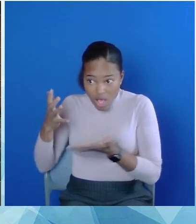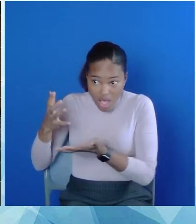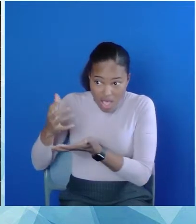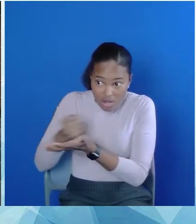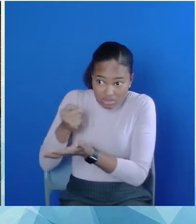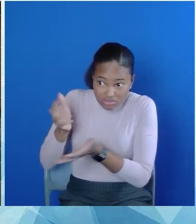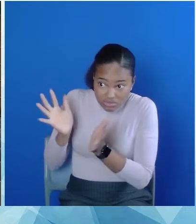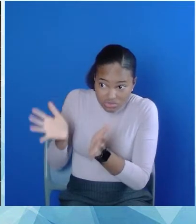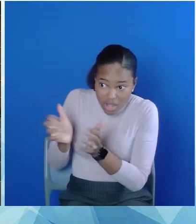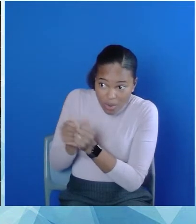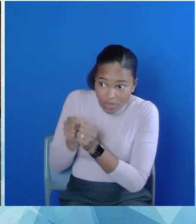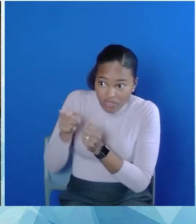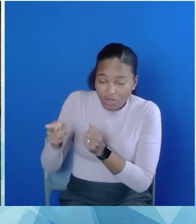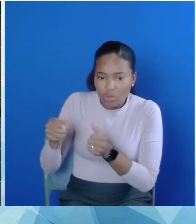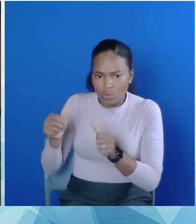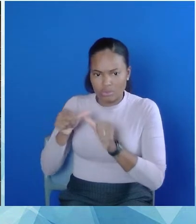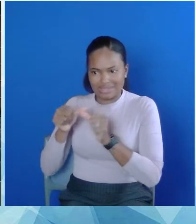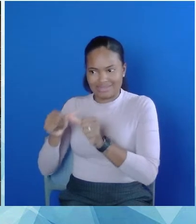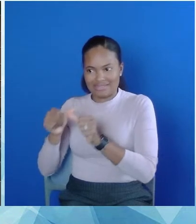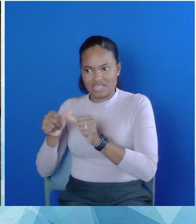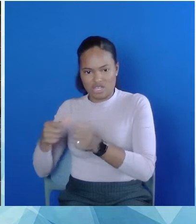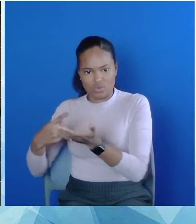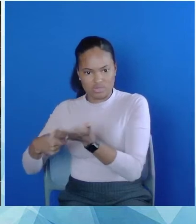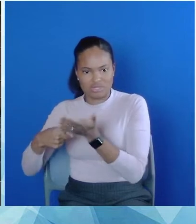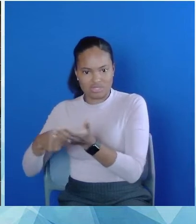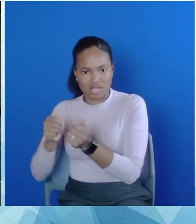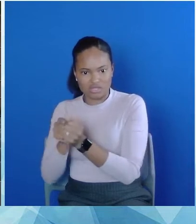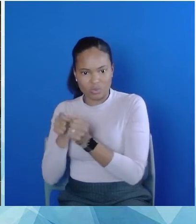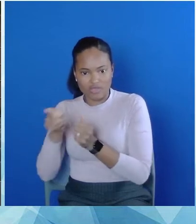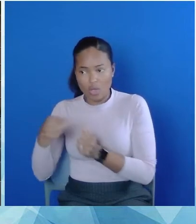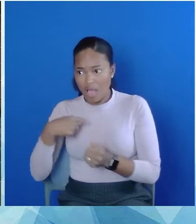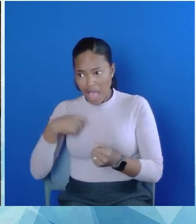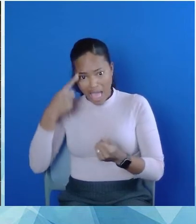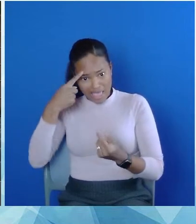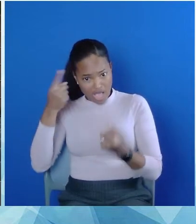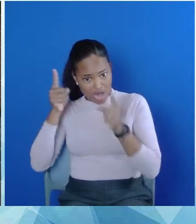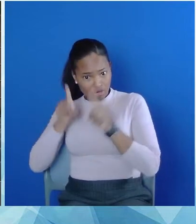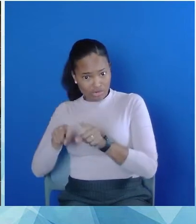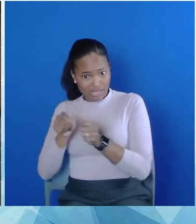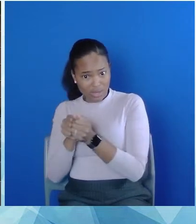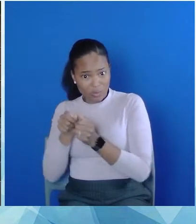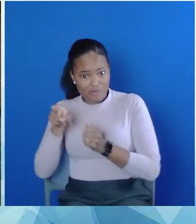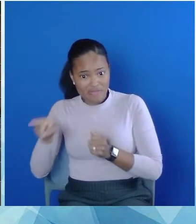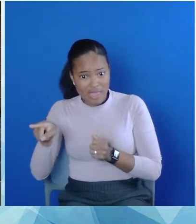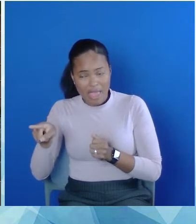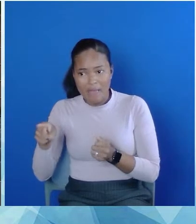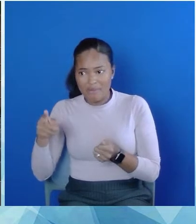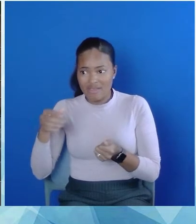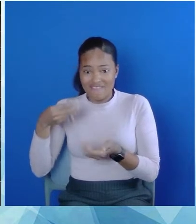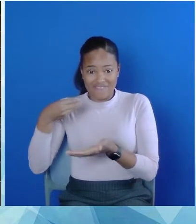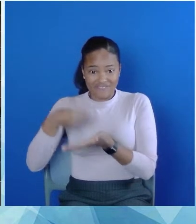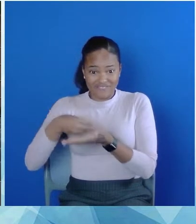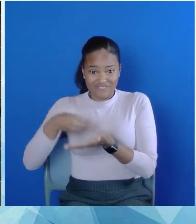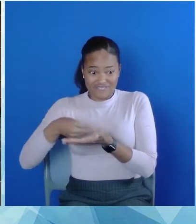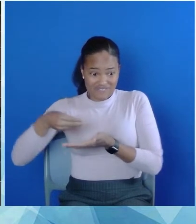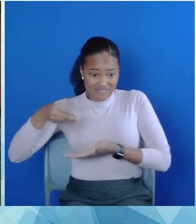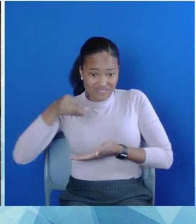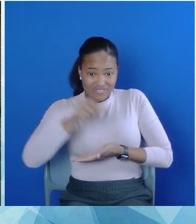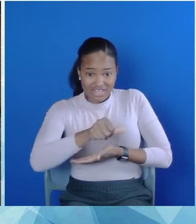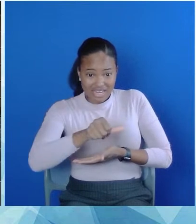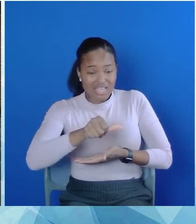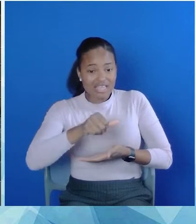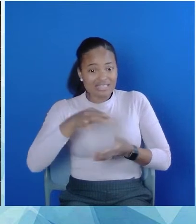with you because I agree with Senator Wadsack that funding of special education in this state is